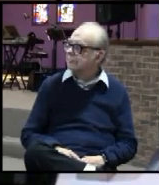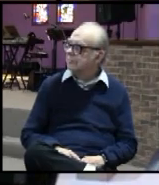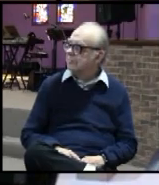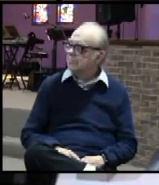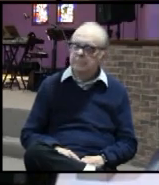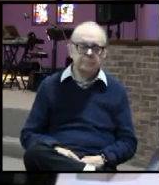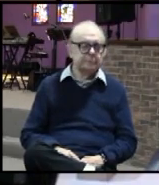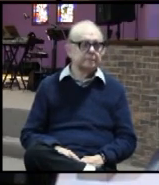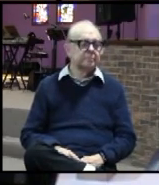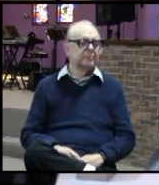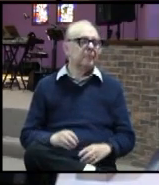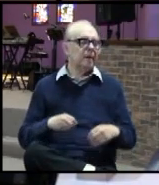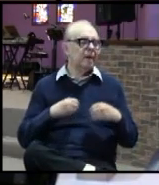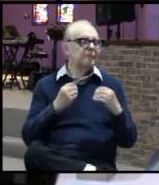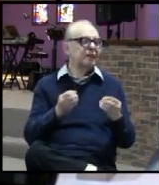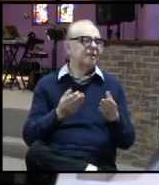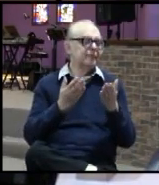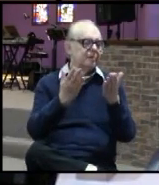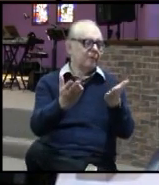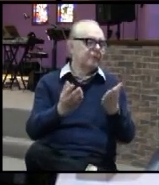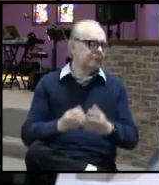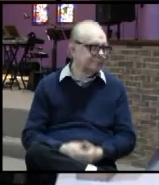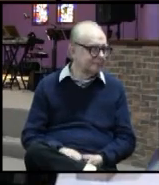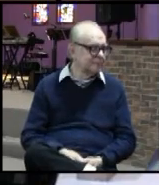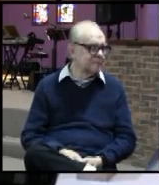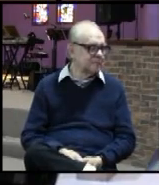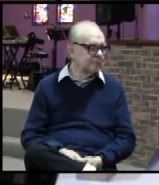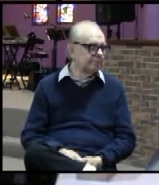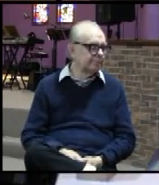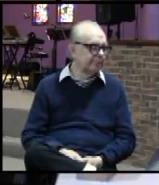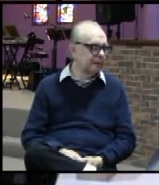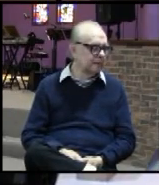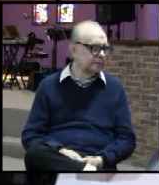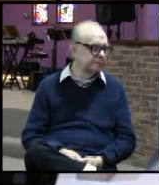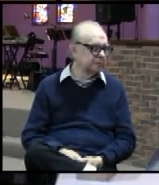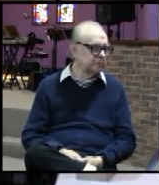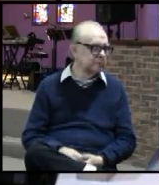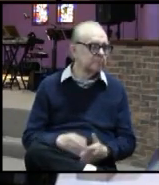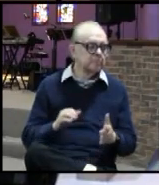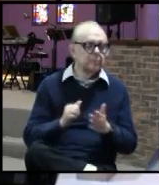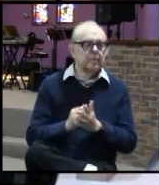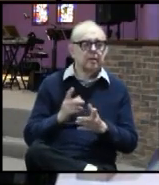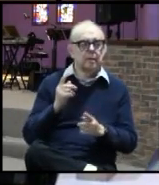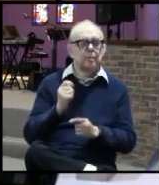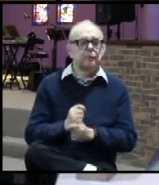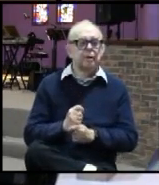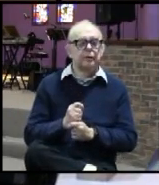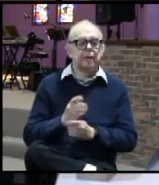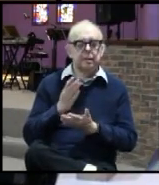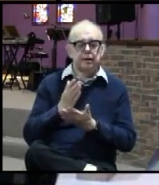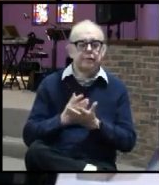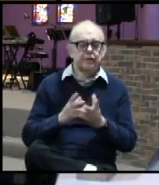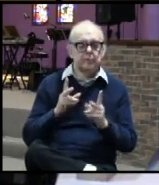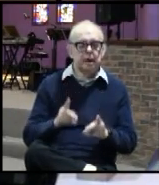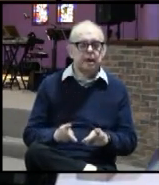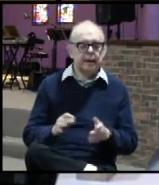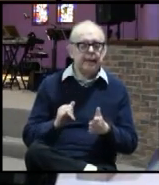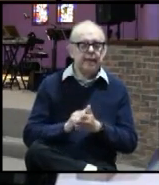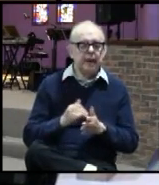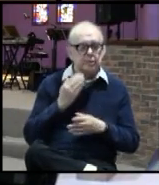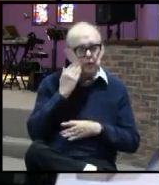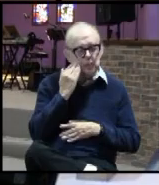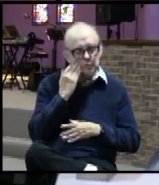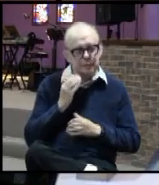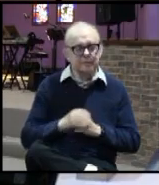Let me make you a recommendation this morning. Let me make you a recommendation that you trust in someone who knows the best.